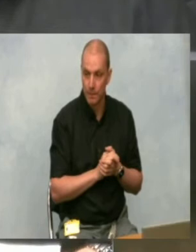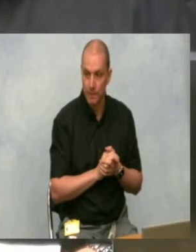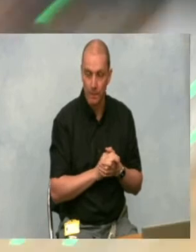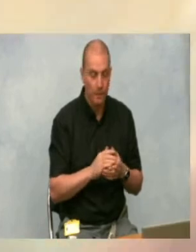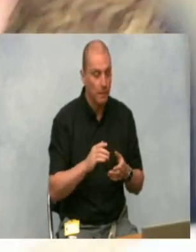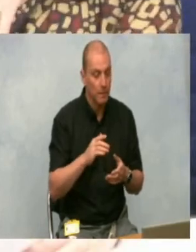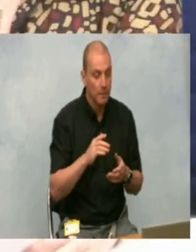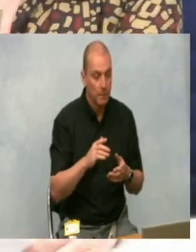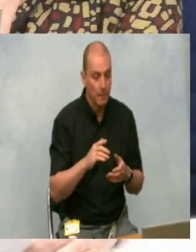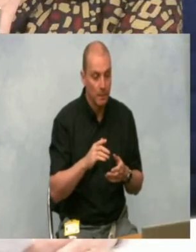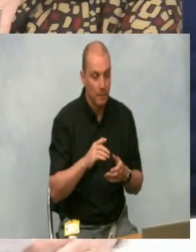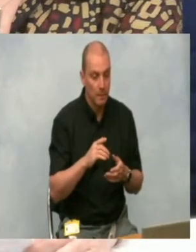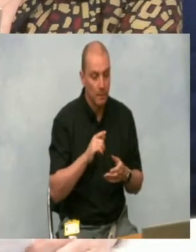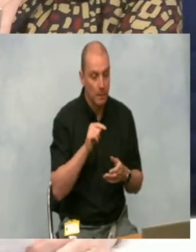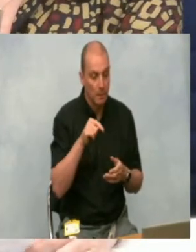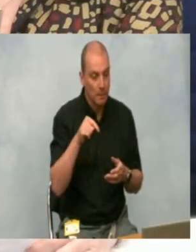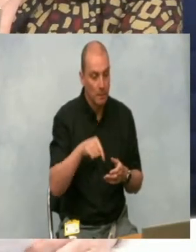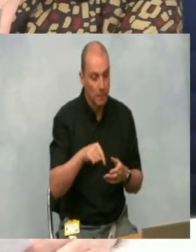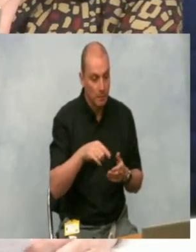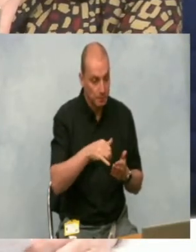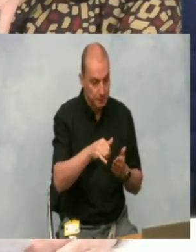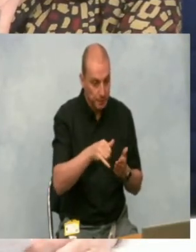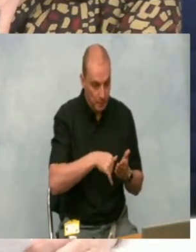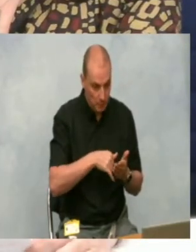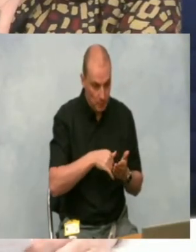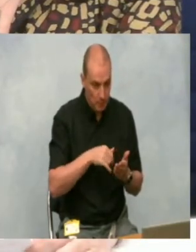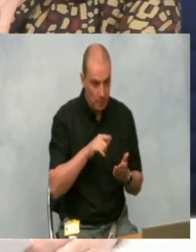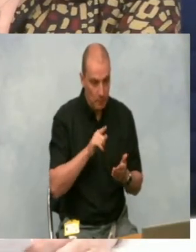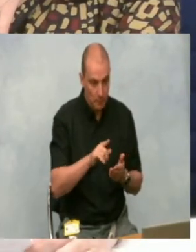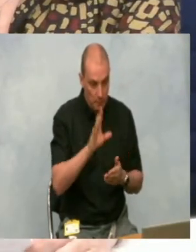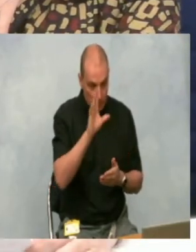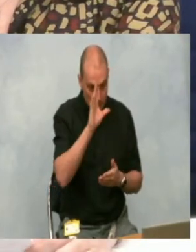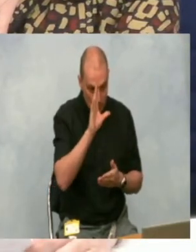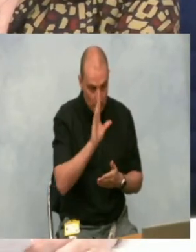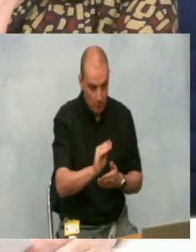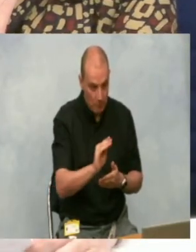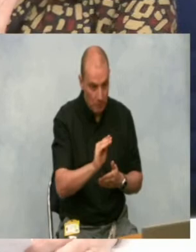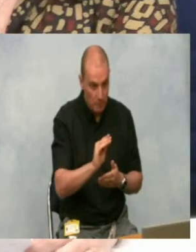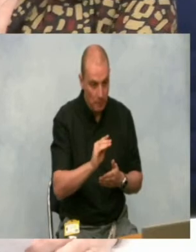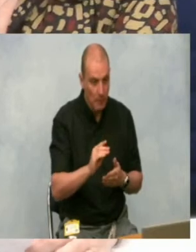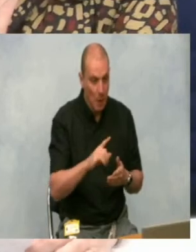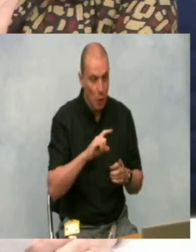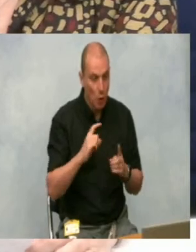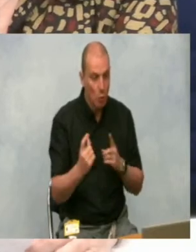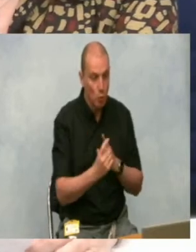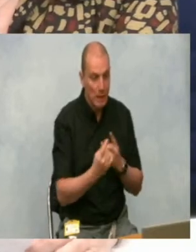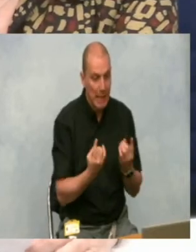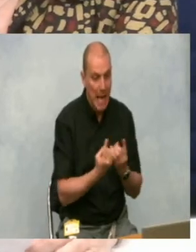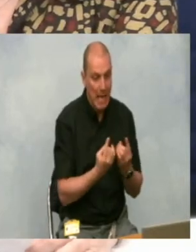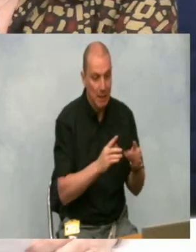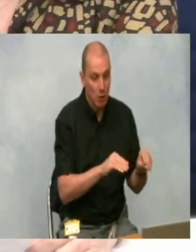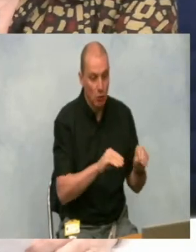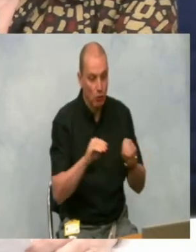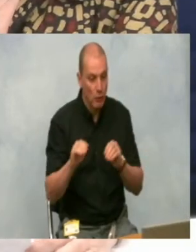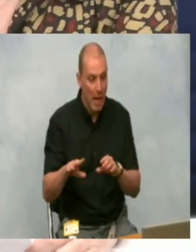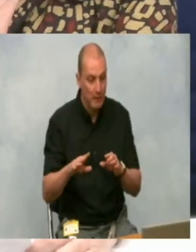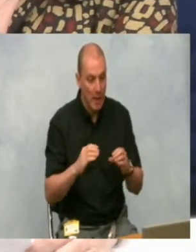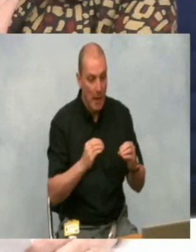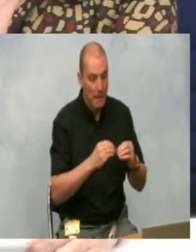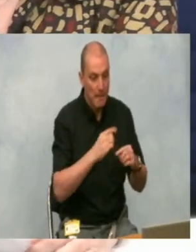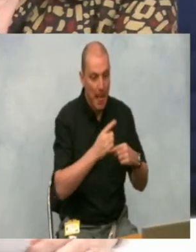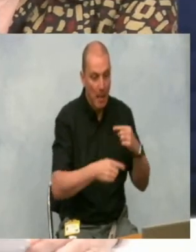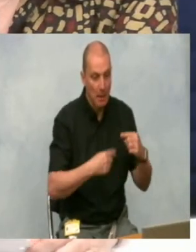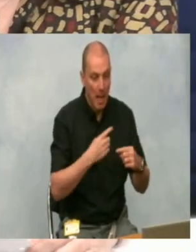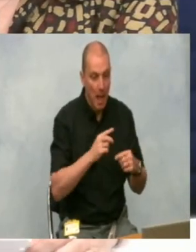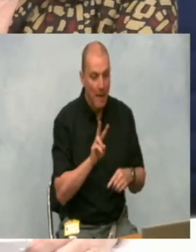Chair. The purpose of this report is to advise committee of a community asset transfer request by Blantyre Victoria Youth